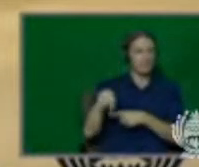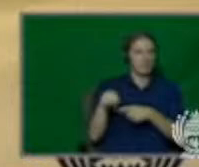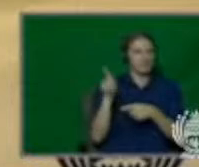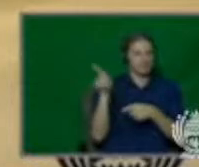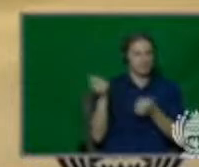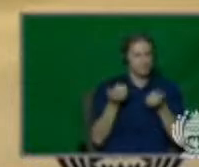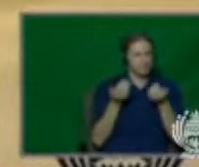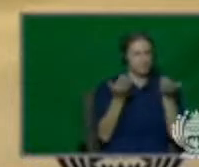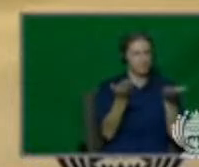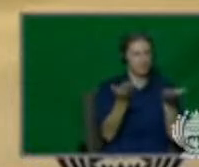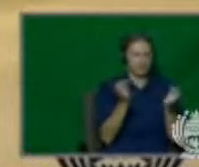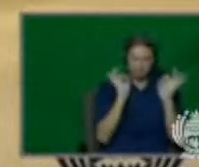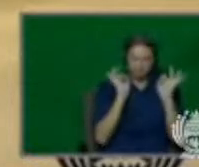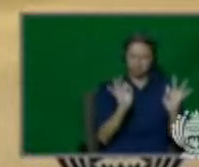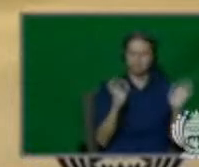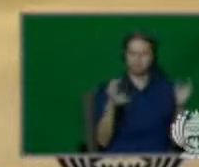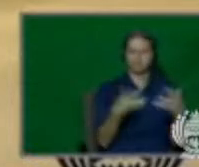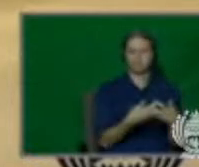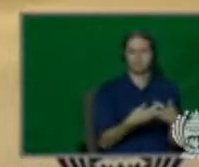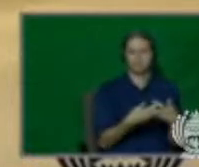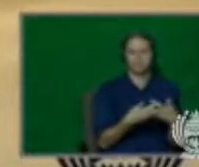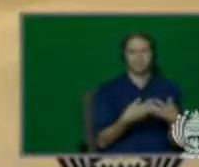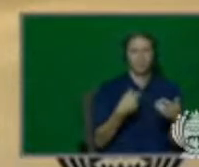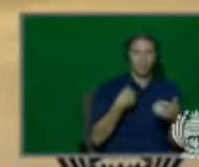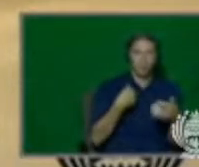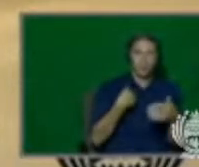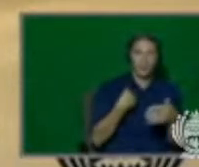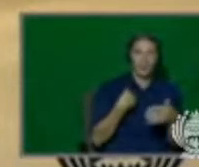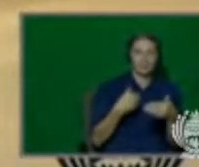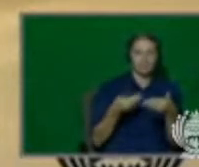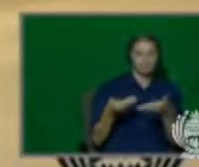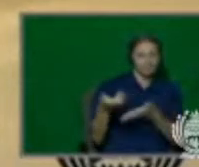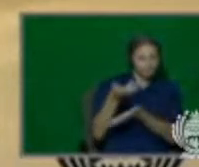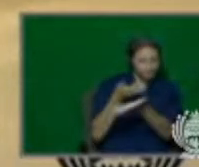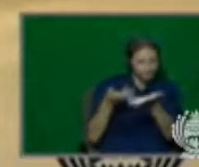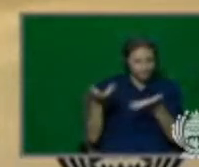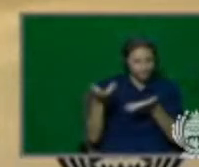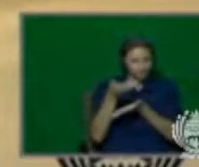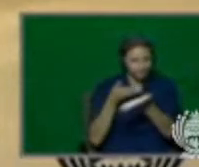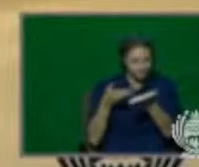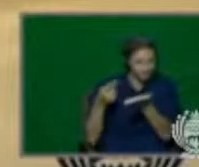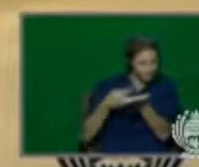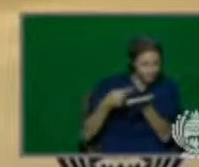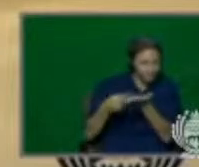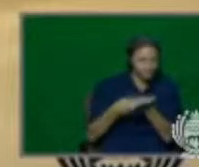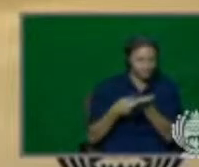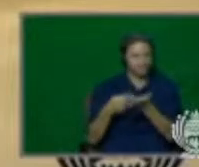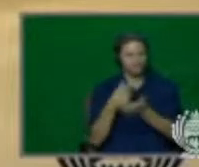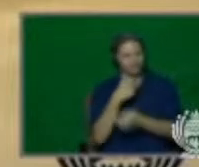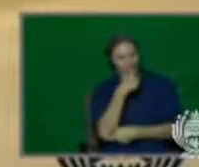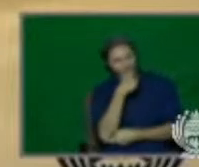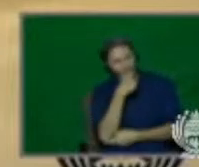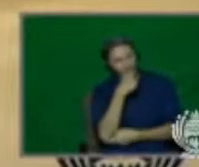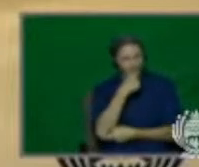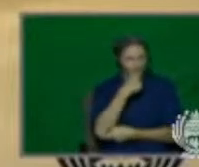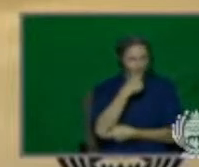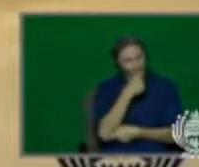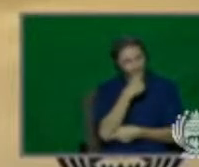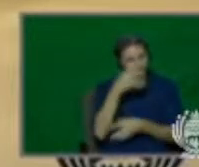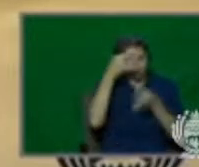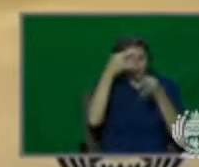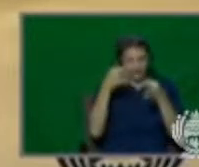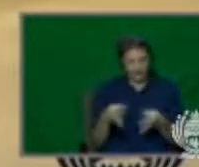mandate. After careful consideration, the government has decided to fund these.